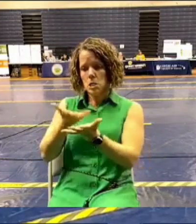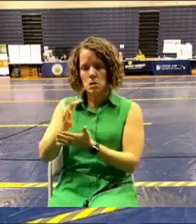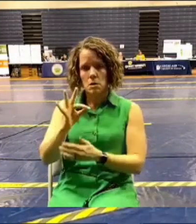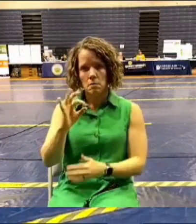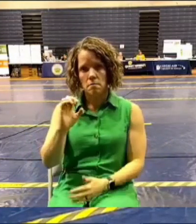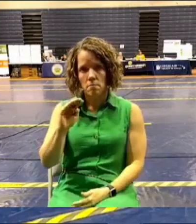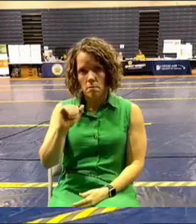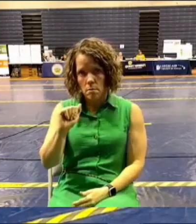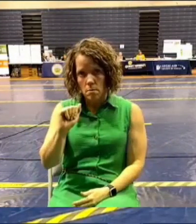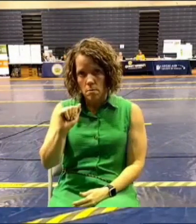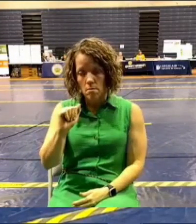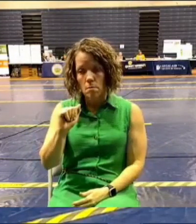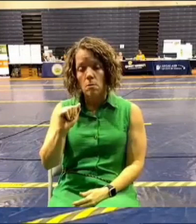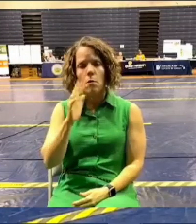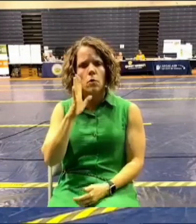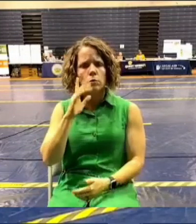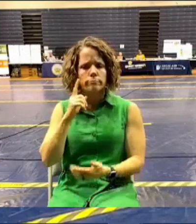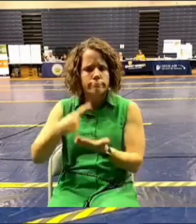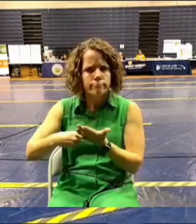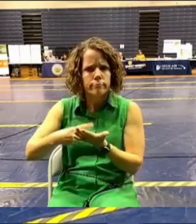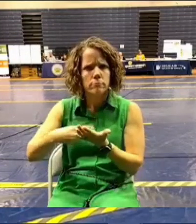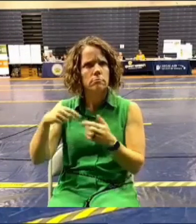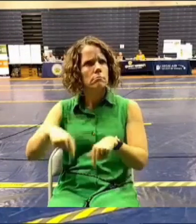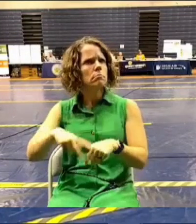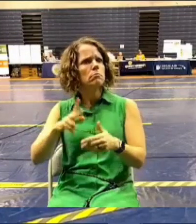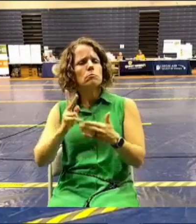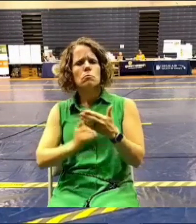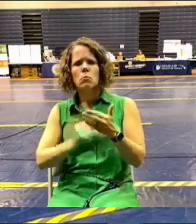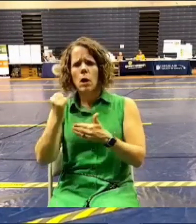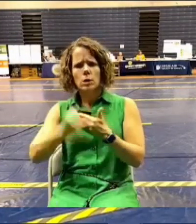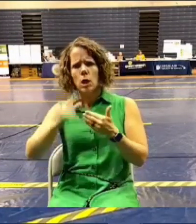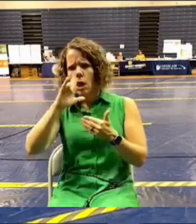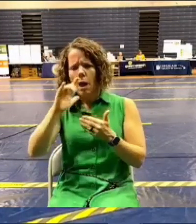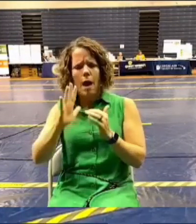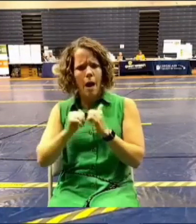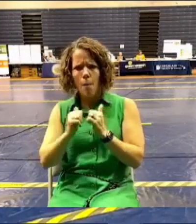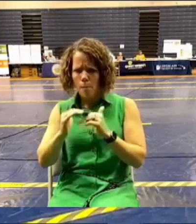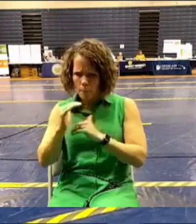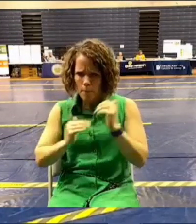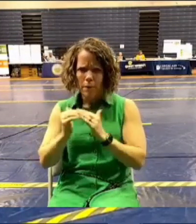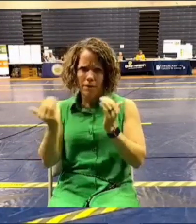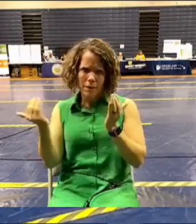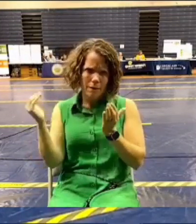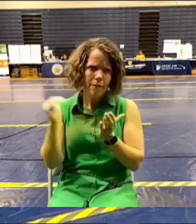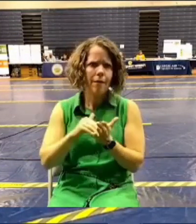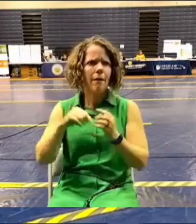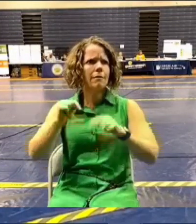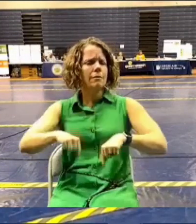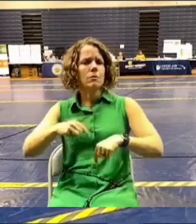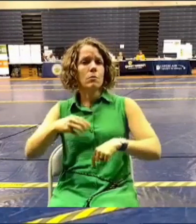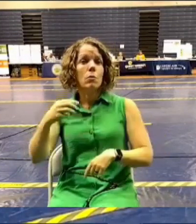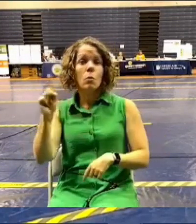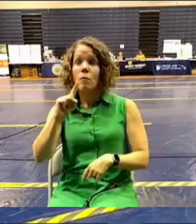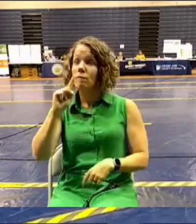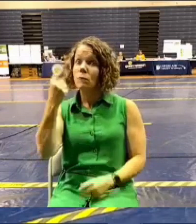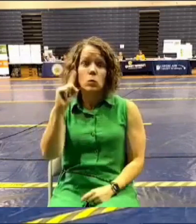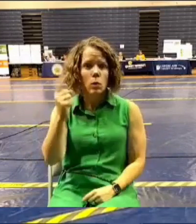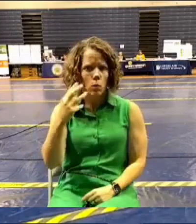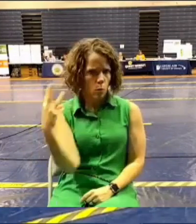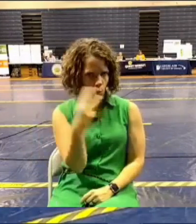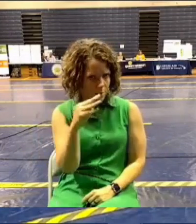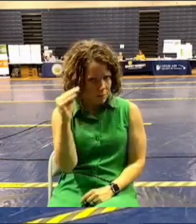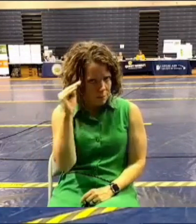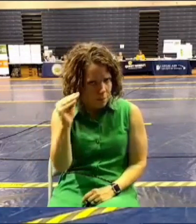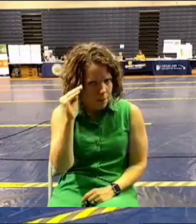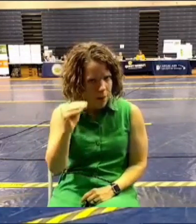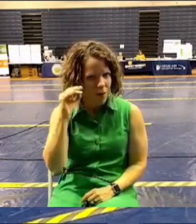housing projects for West Maui and the importance of making sure we do it in West Maui first, because that's what